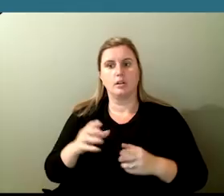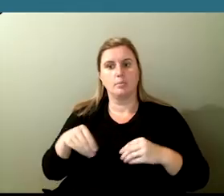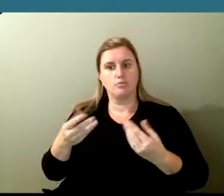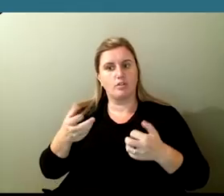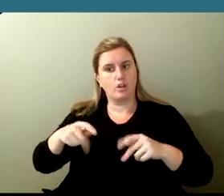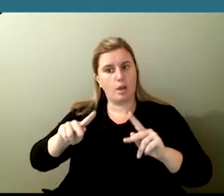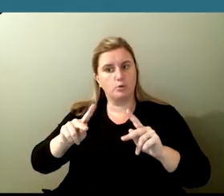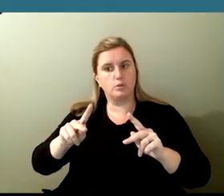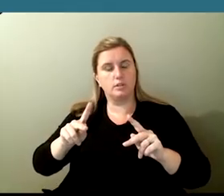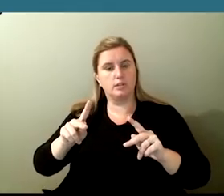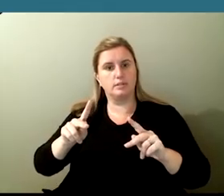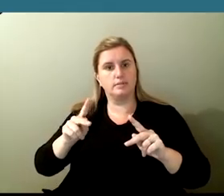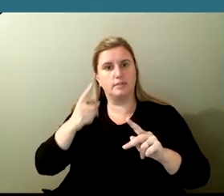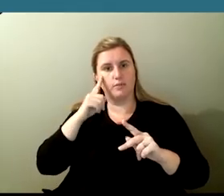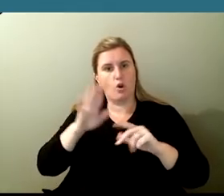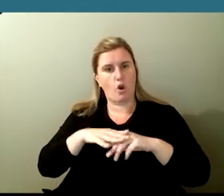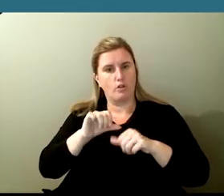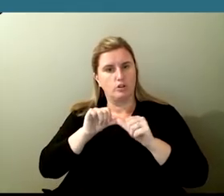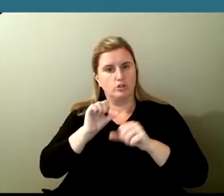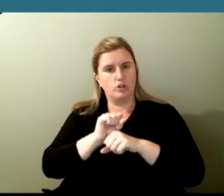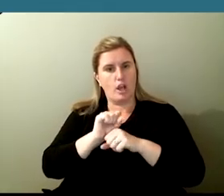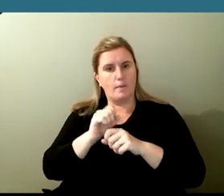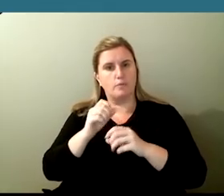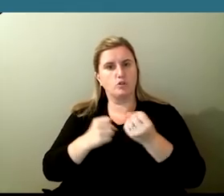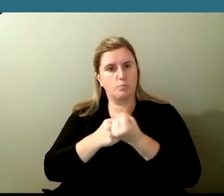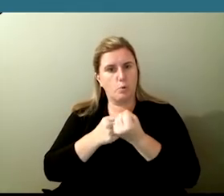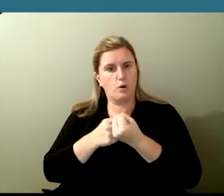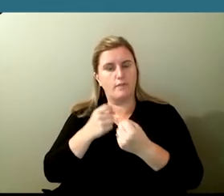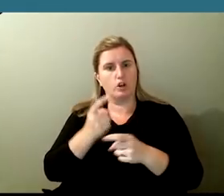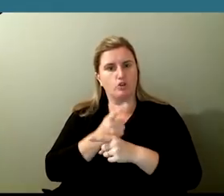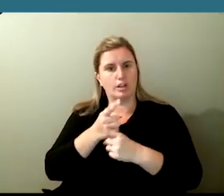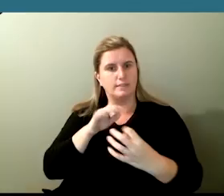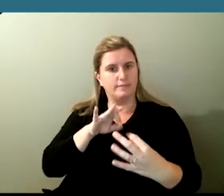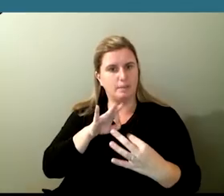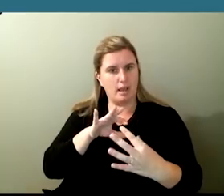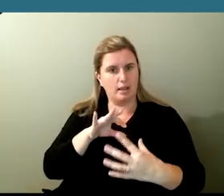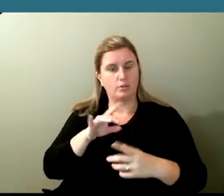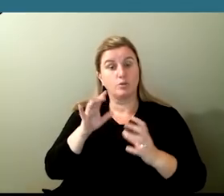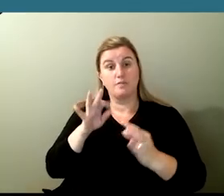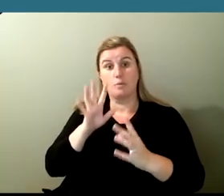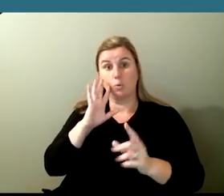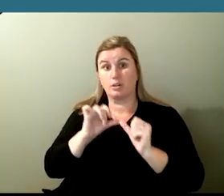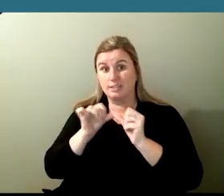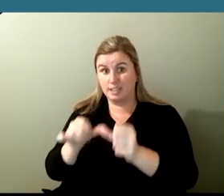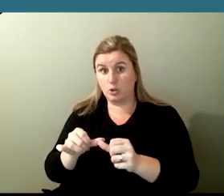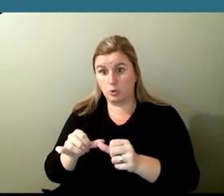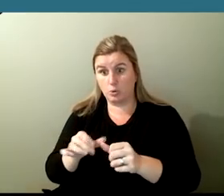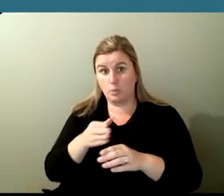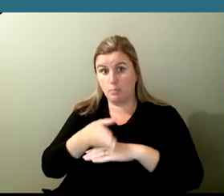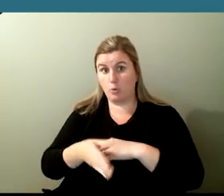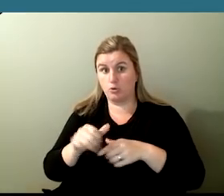for on-the-job supportive and corrective feedback. So the feedback actually continues